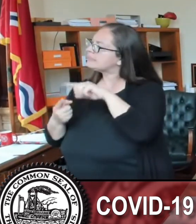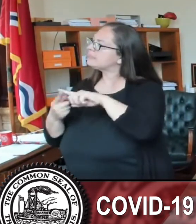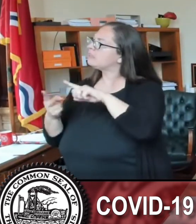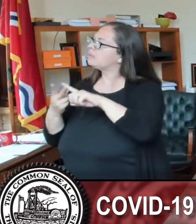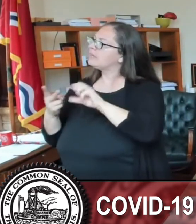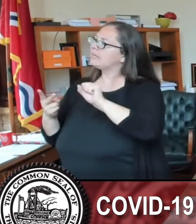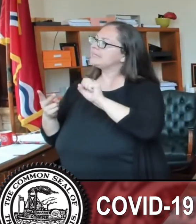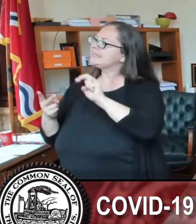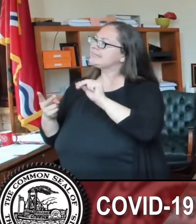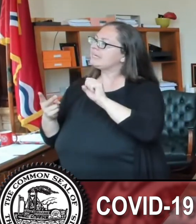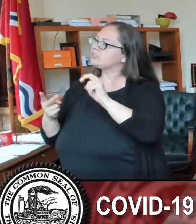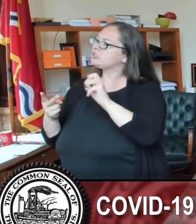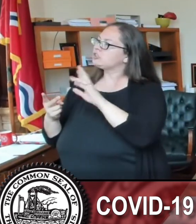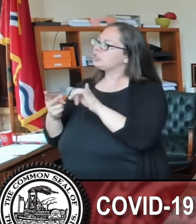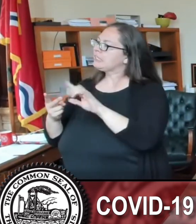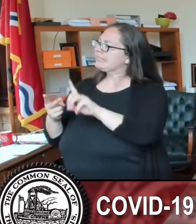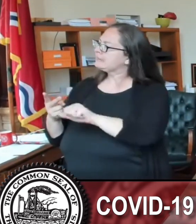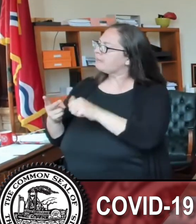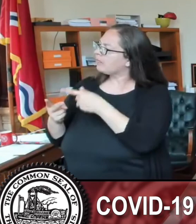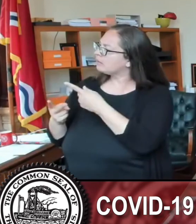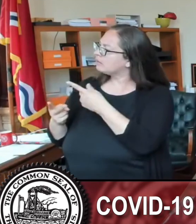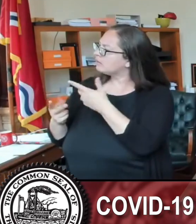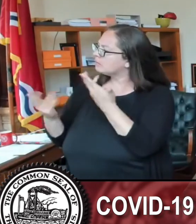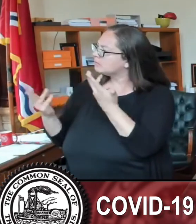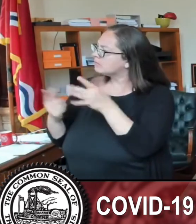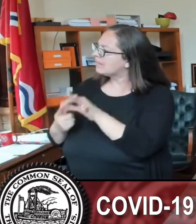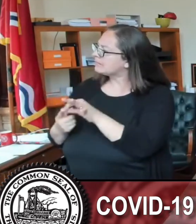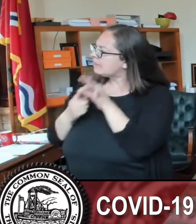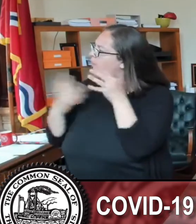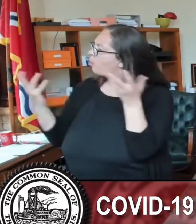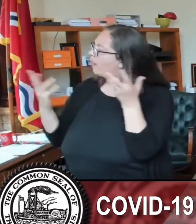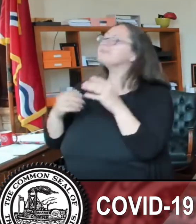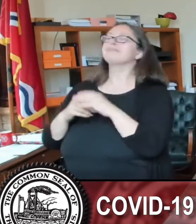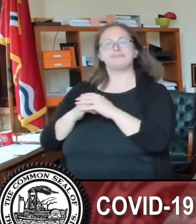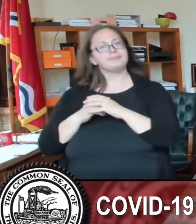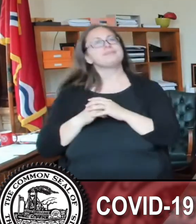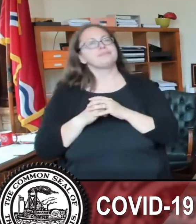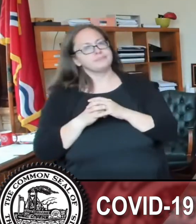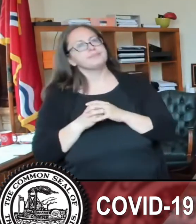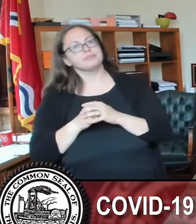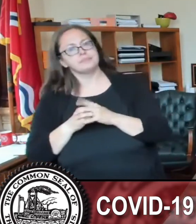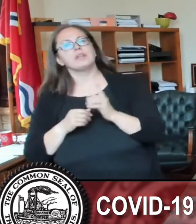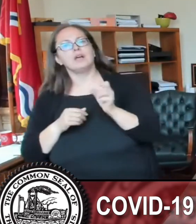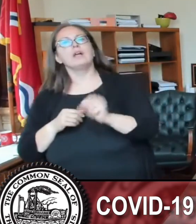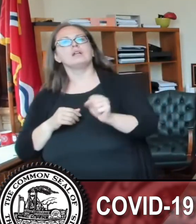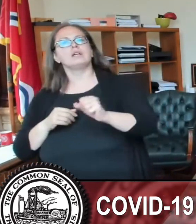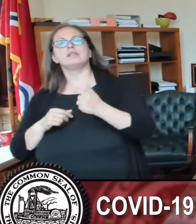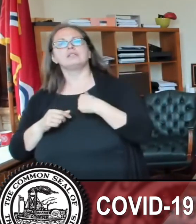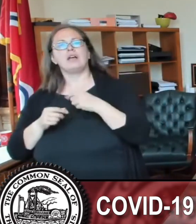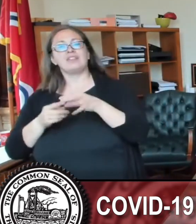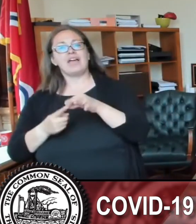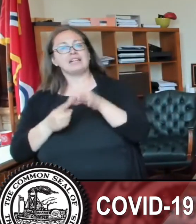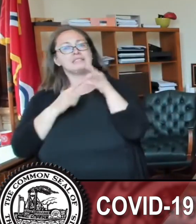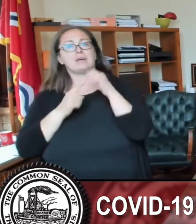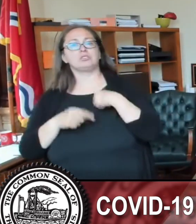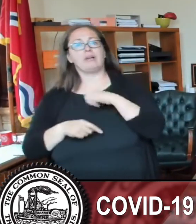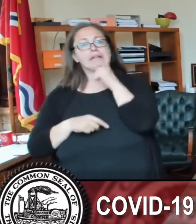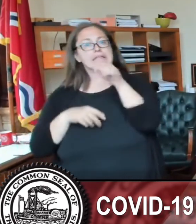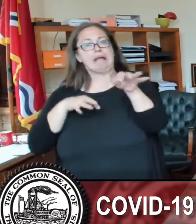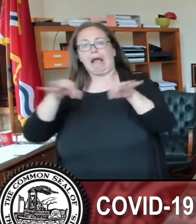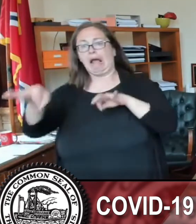Yes. sensory disability. Can you Yes. speak to some of the things that are exempt from that? Yes, I did not go through all the exceptions,